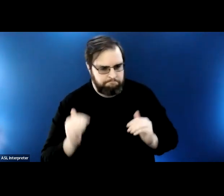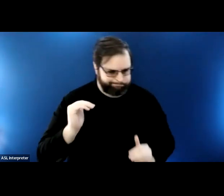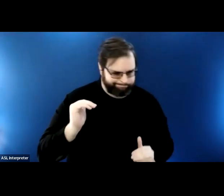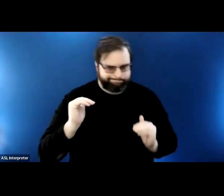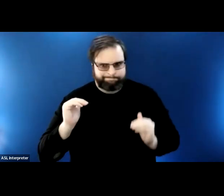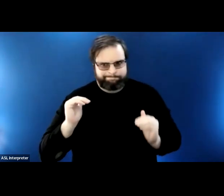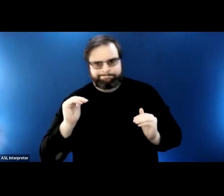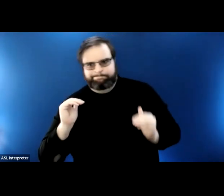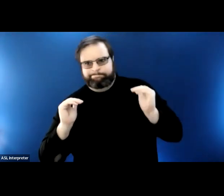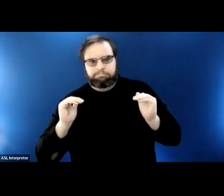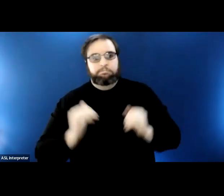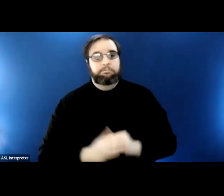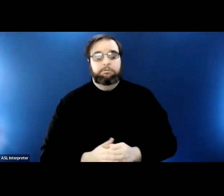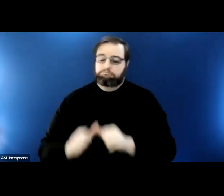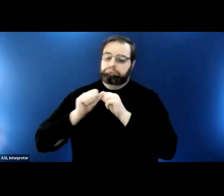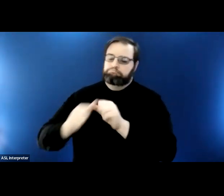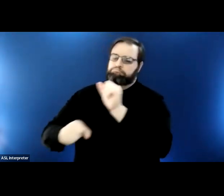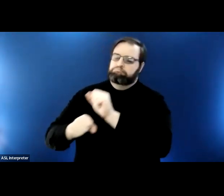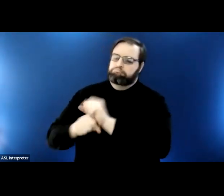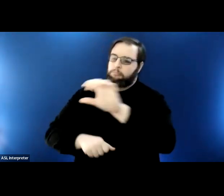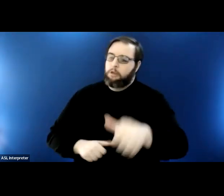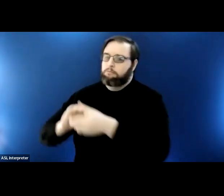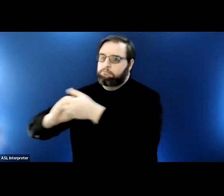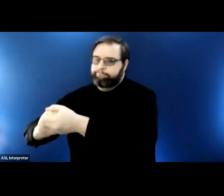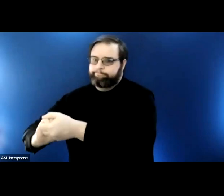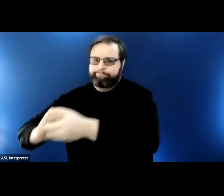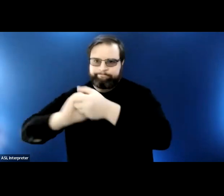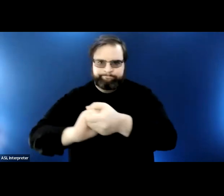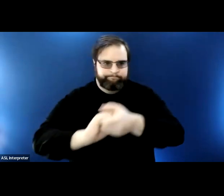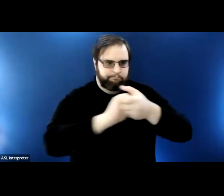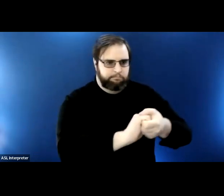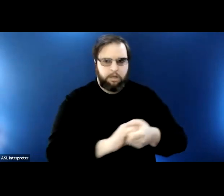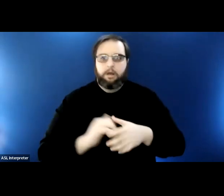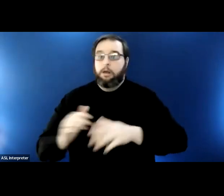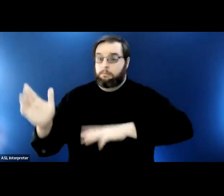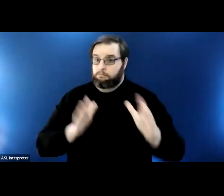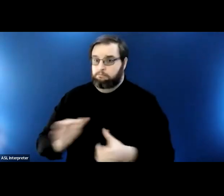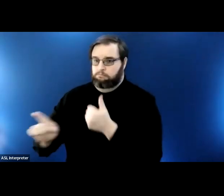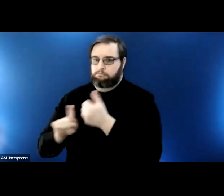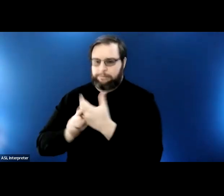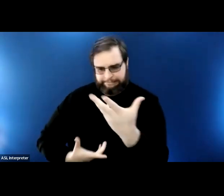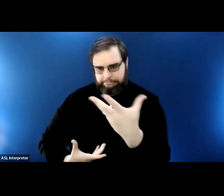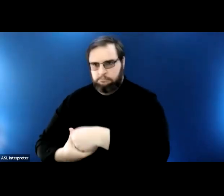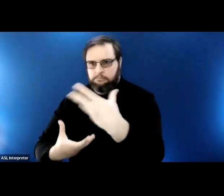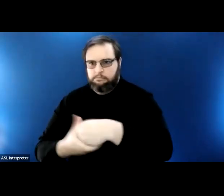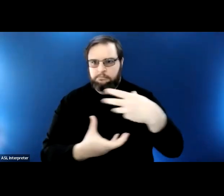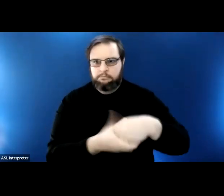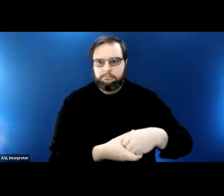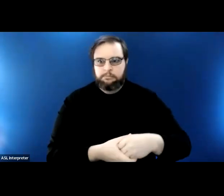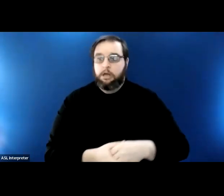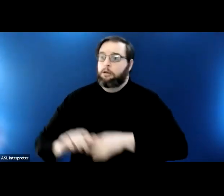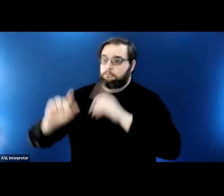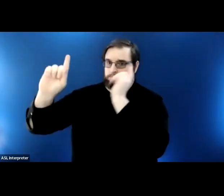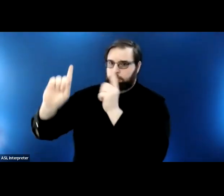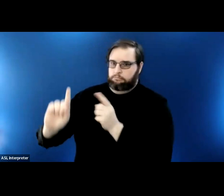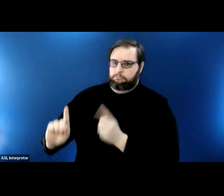work with you and other agency partners, I'm looking for inclusive excellence in your plans. I'm looking for initiatives that create a